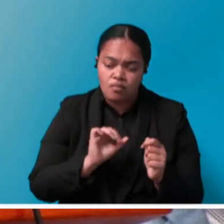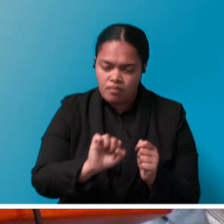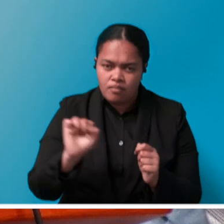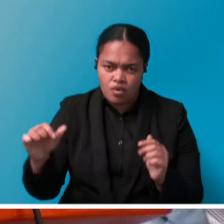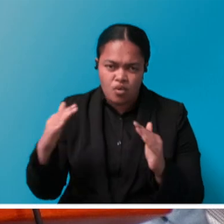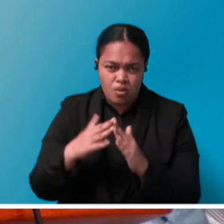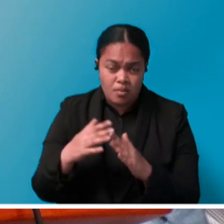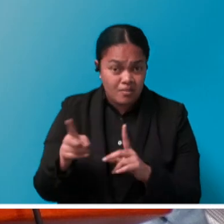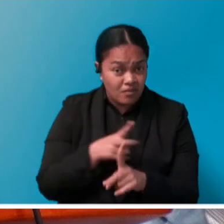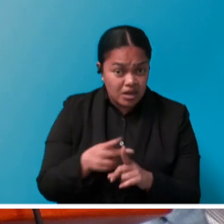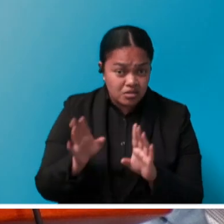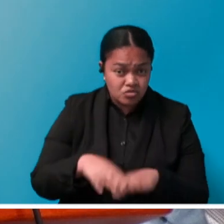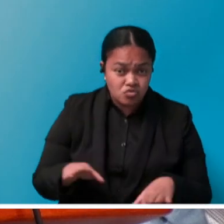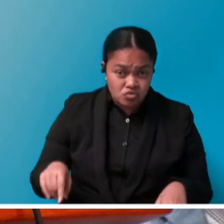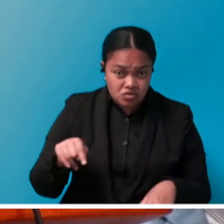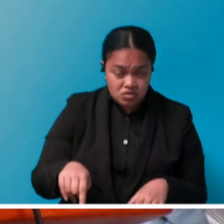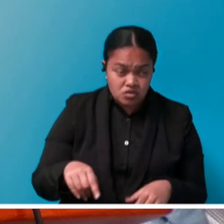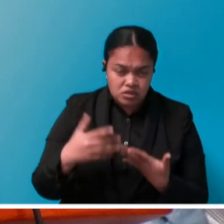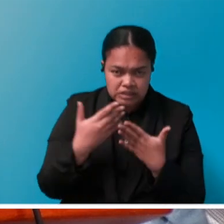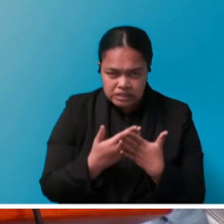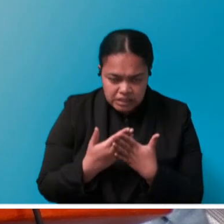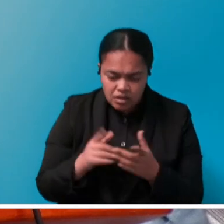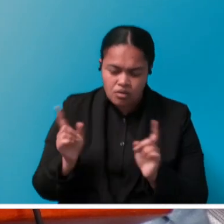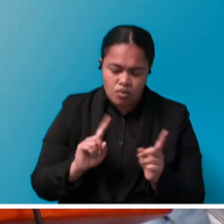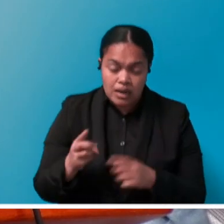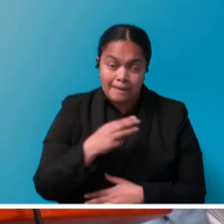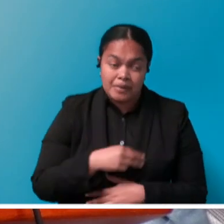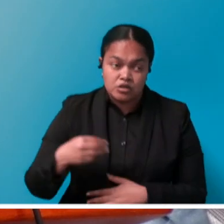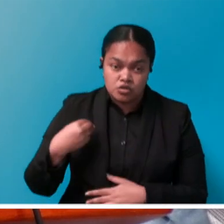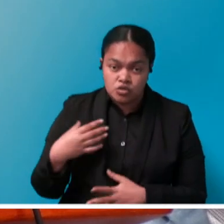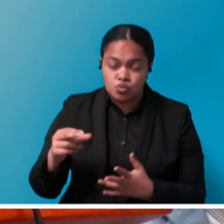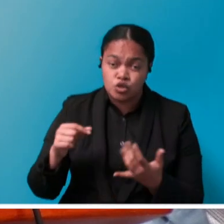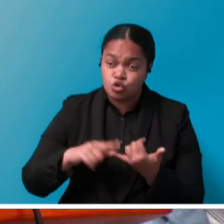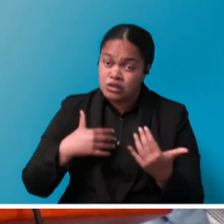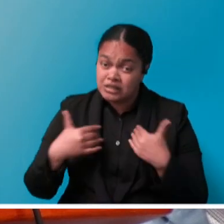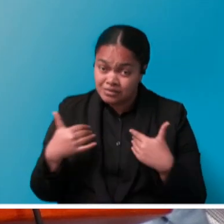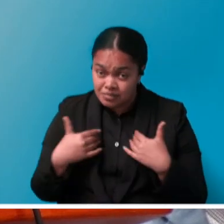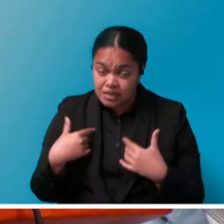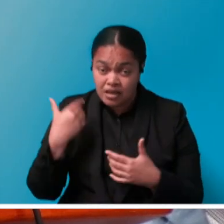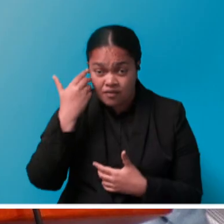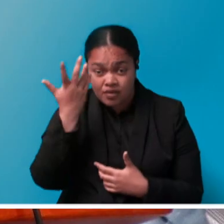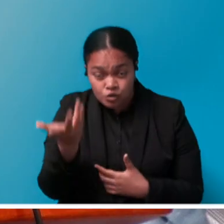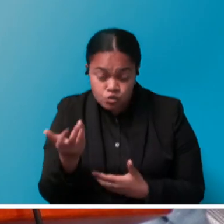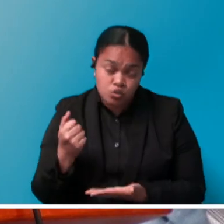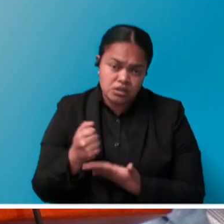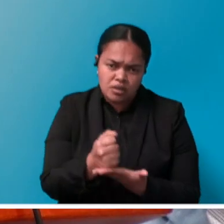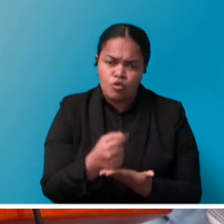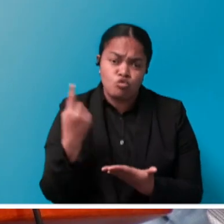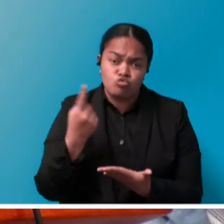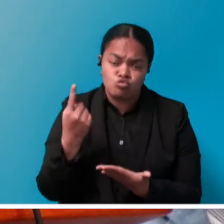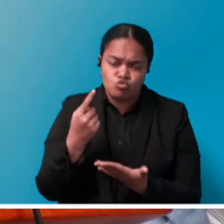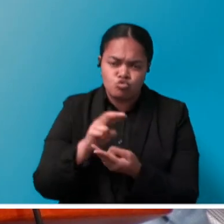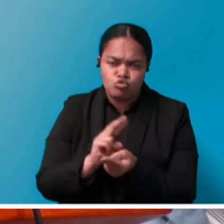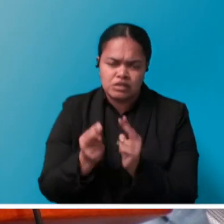Against Children in Fiji scoping study carried out by our ministry with USP and Fiji National University and supported by UNICEF paints